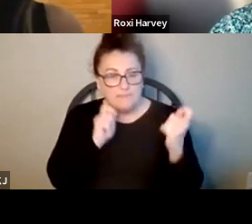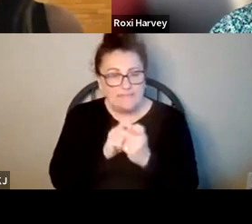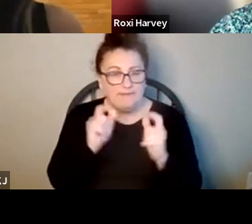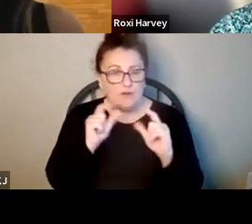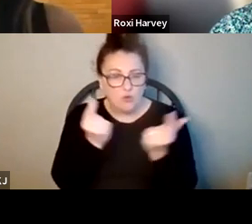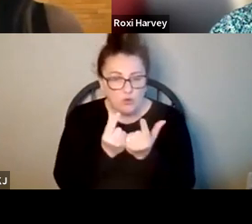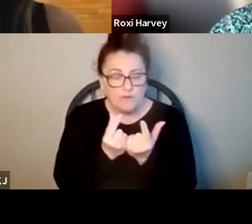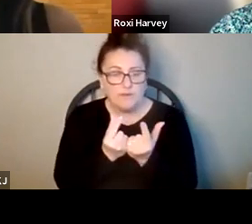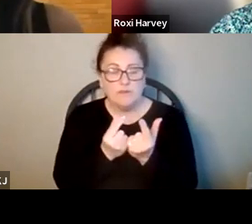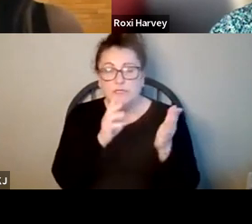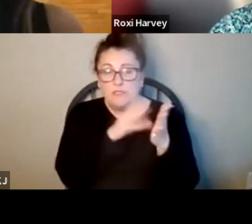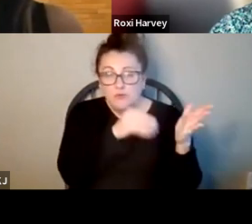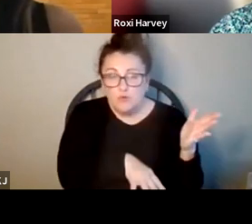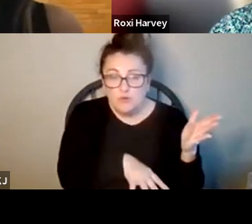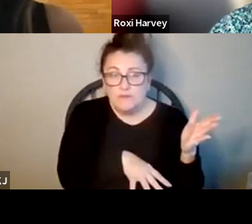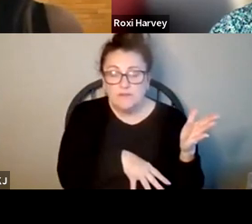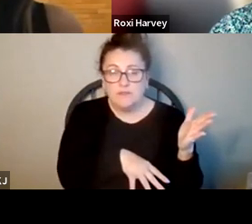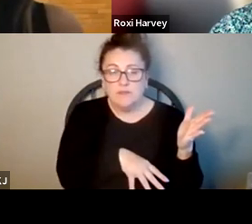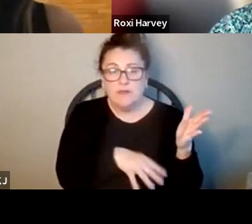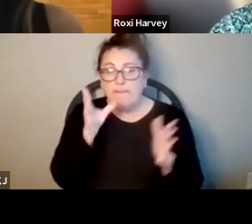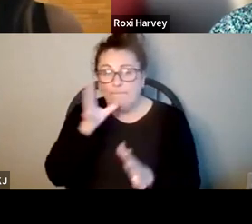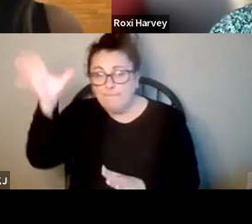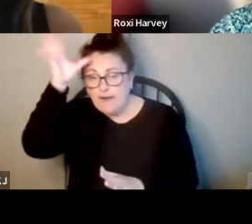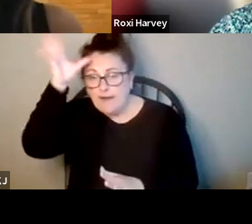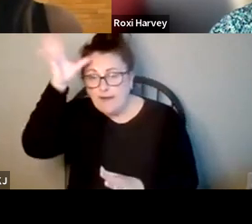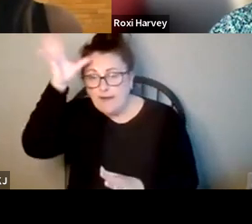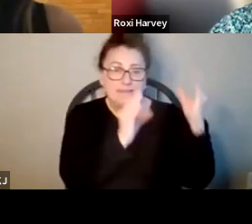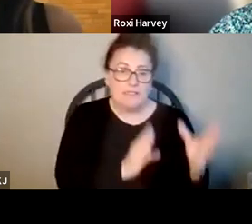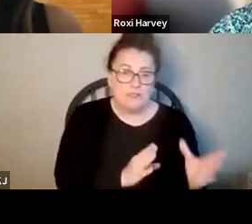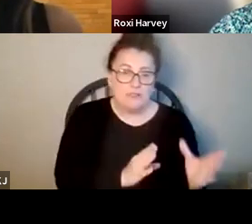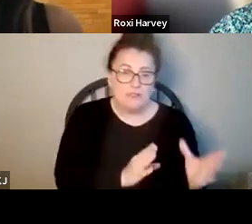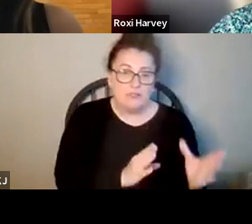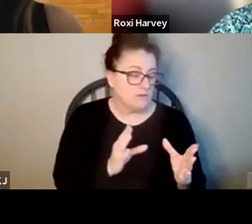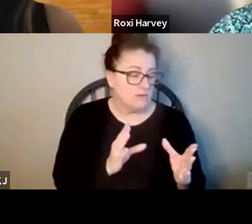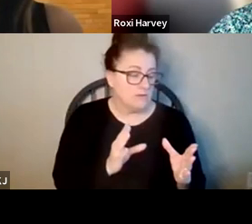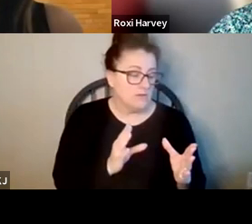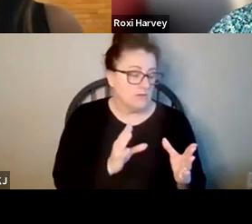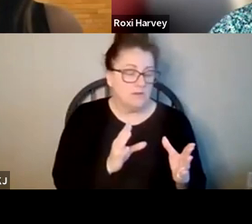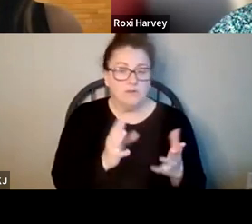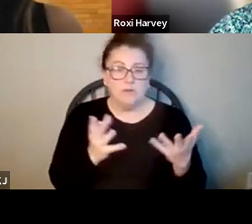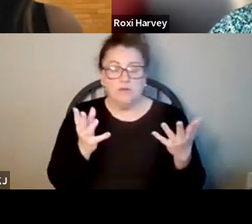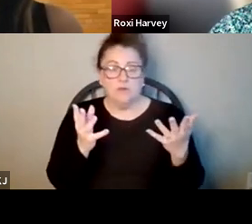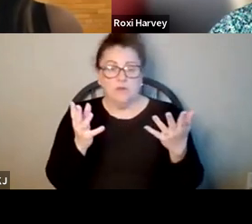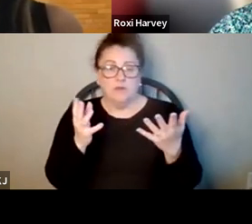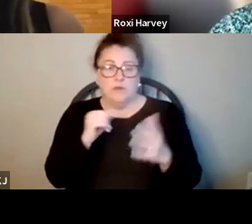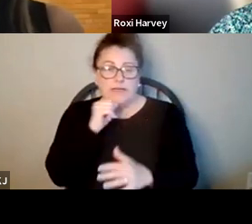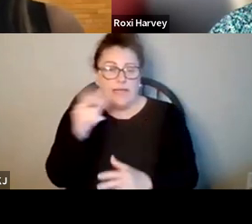like students, parents or educators, et cetera, or looking at, you know, where we are not hearing enough